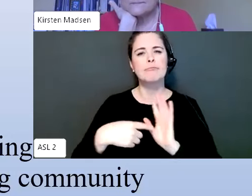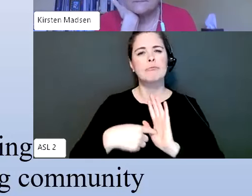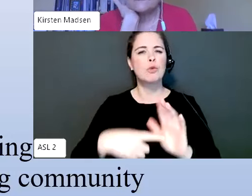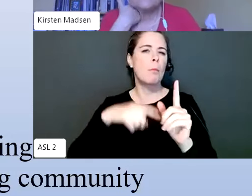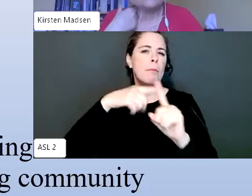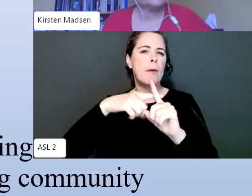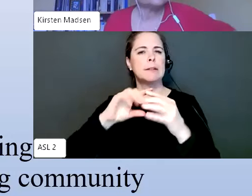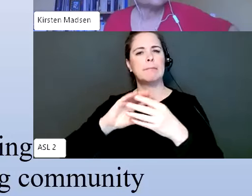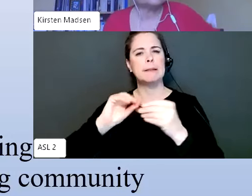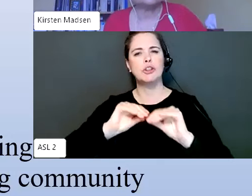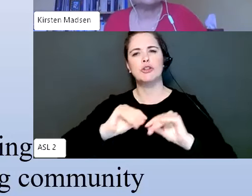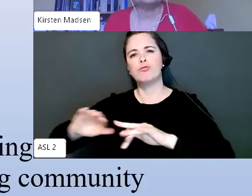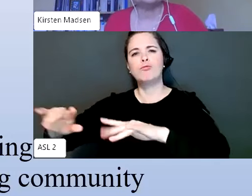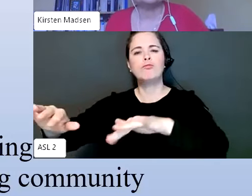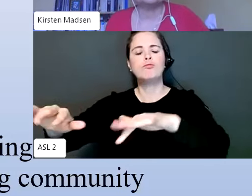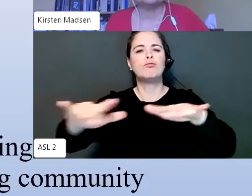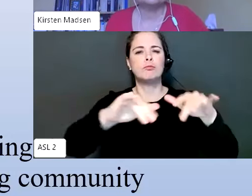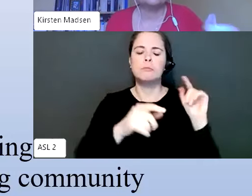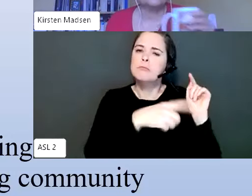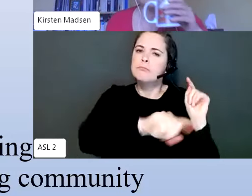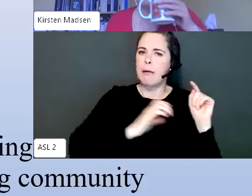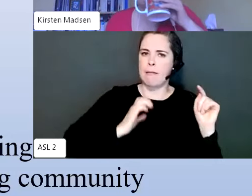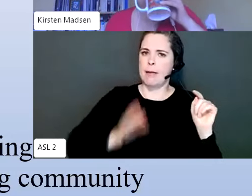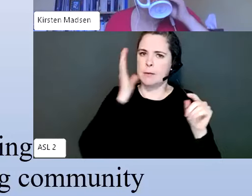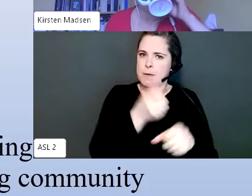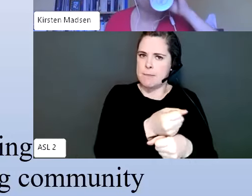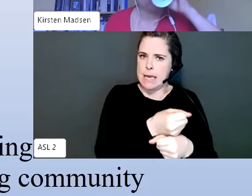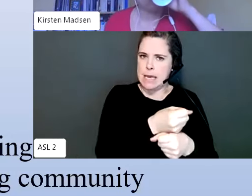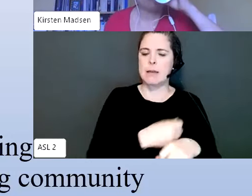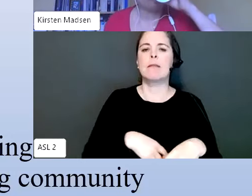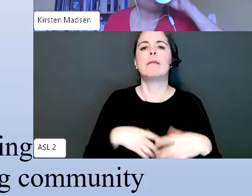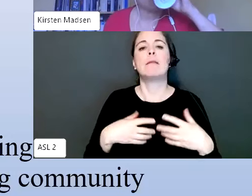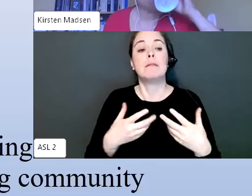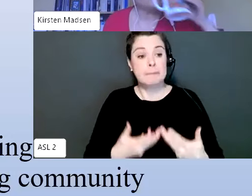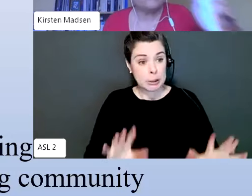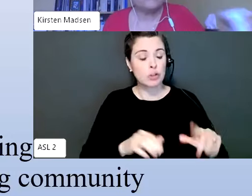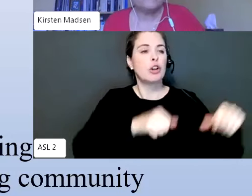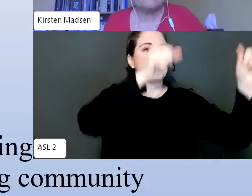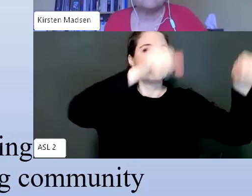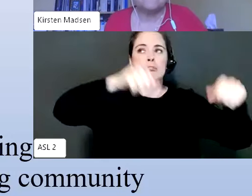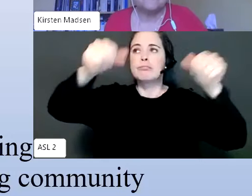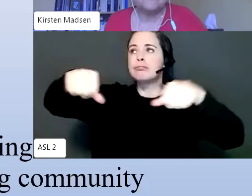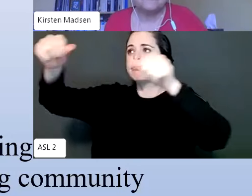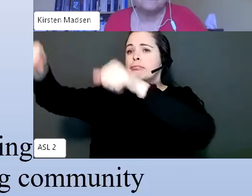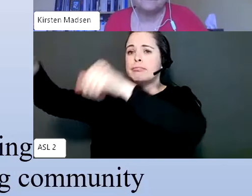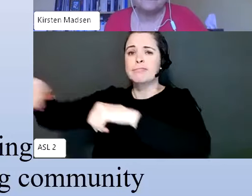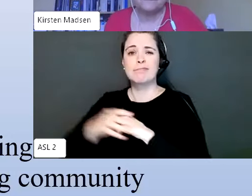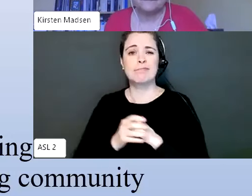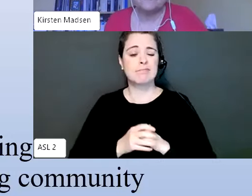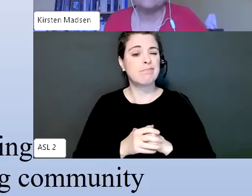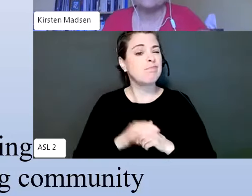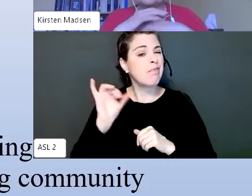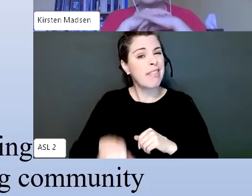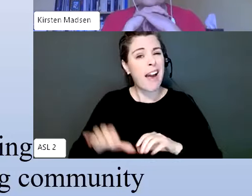by these residents that are then put on display in the common areas throughout the residence. And I mean, it's fun. They have a lot of fun